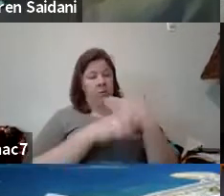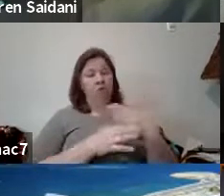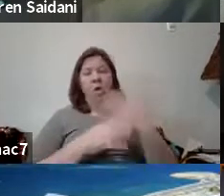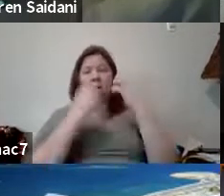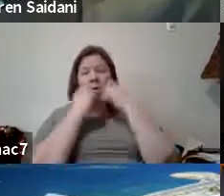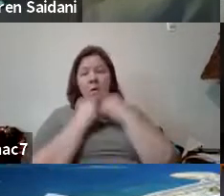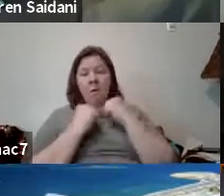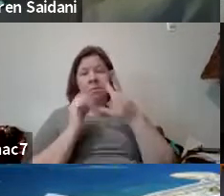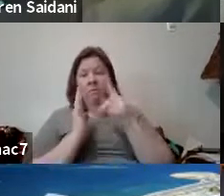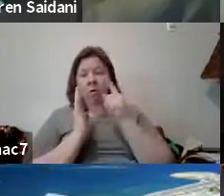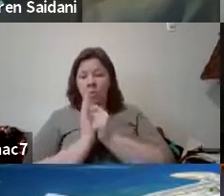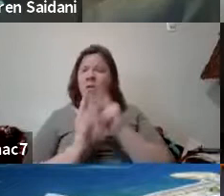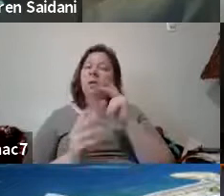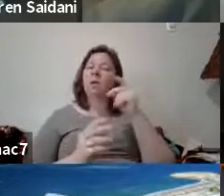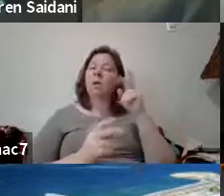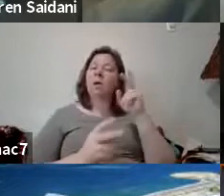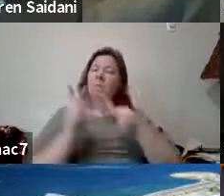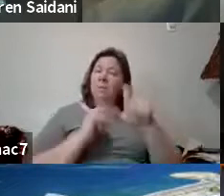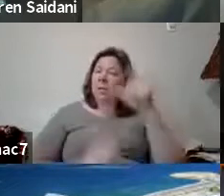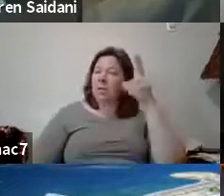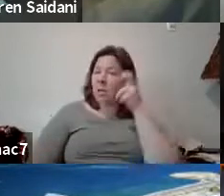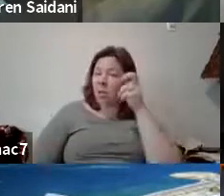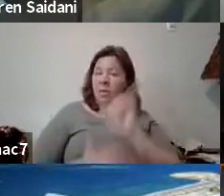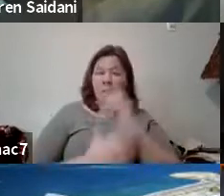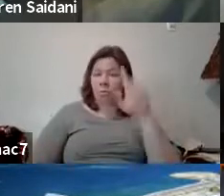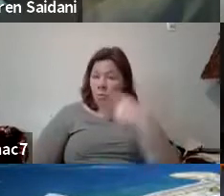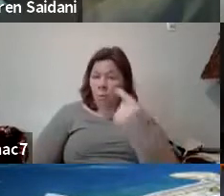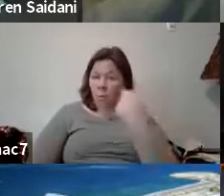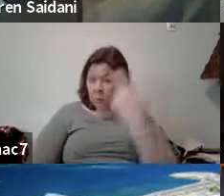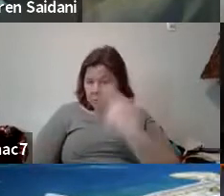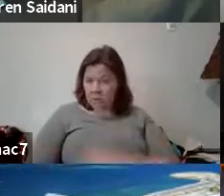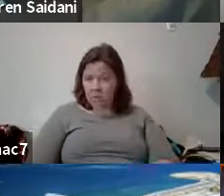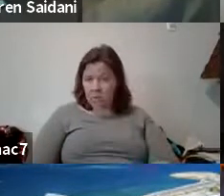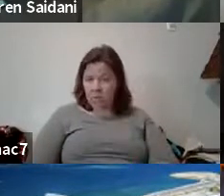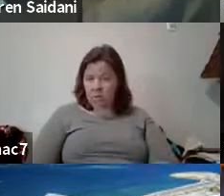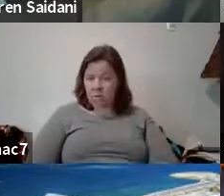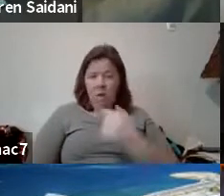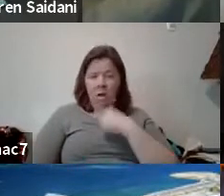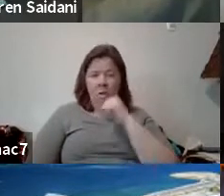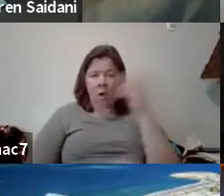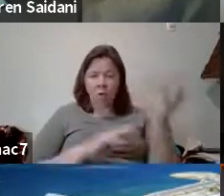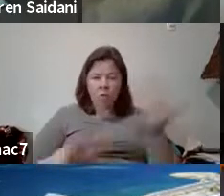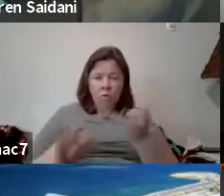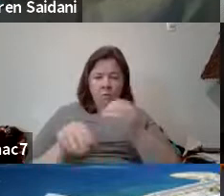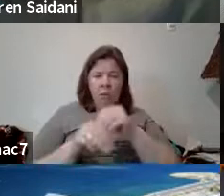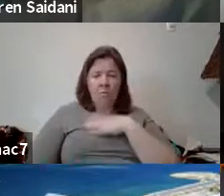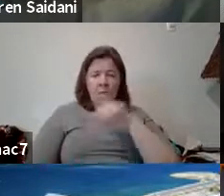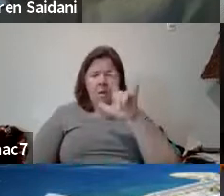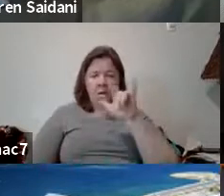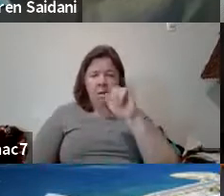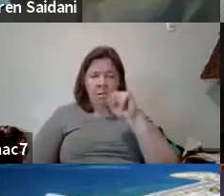done that I thought people needed to hear. And that's the only reason. I'm not sending them my link. I'm just saying, if you're interested,